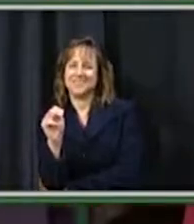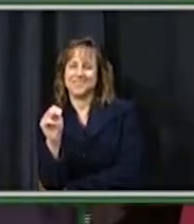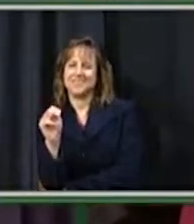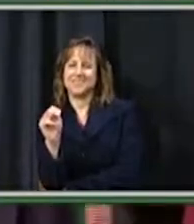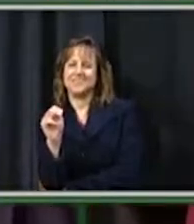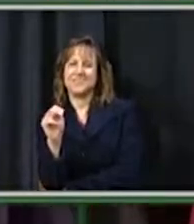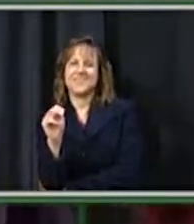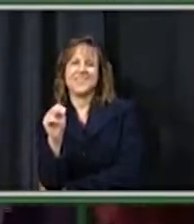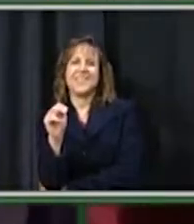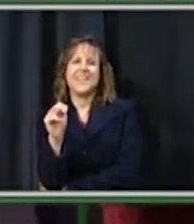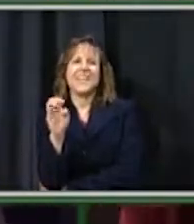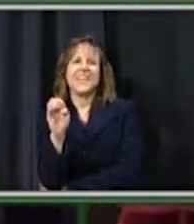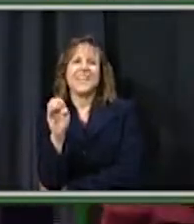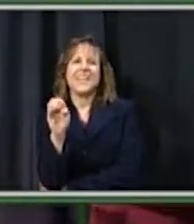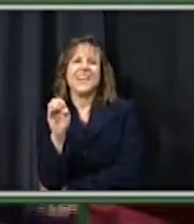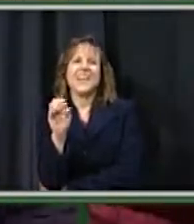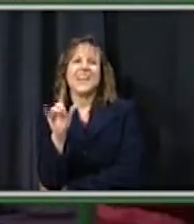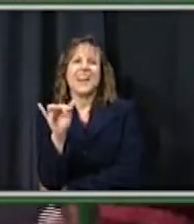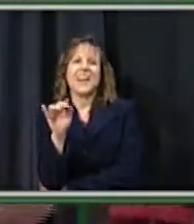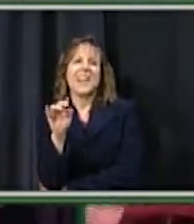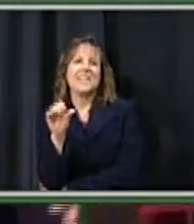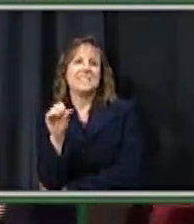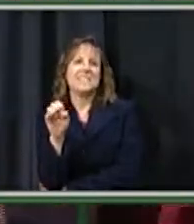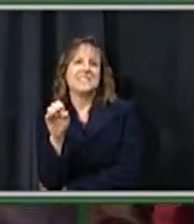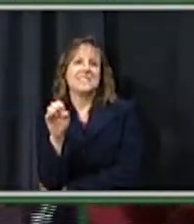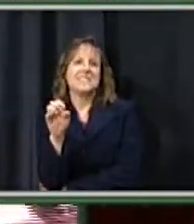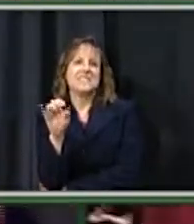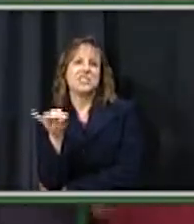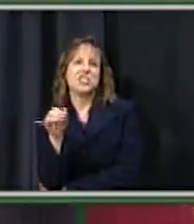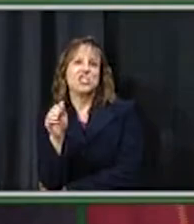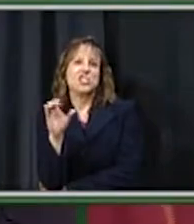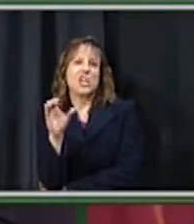Di Salvatore Giacalone.